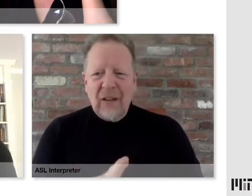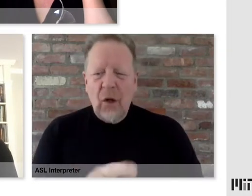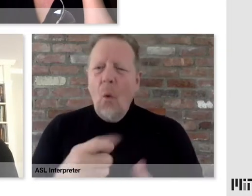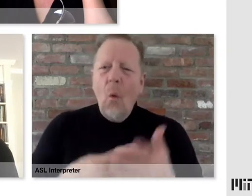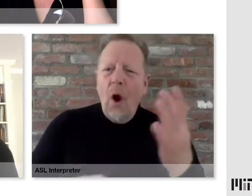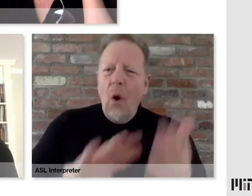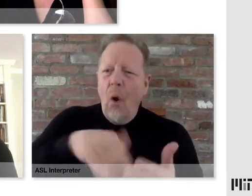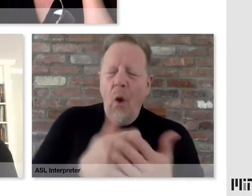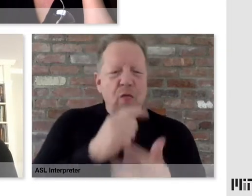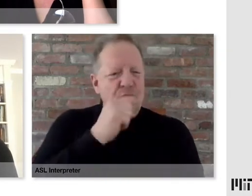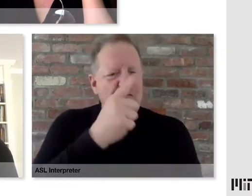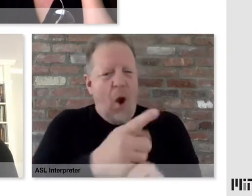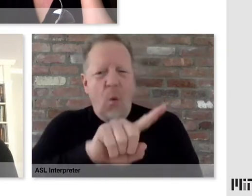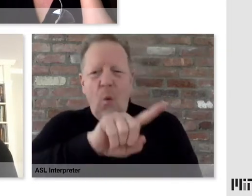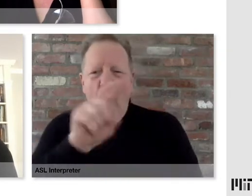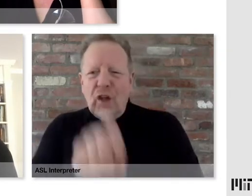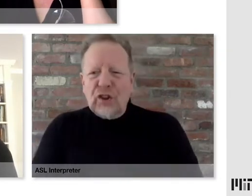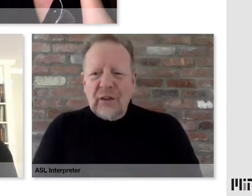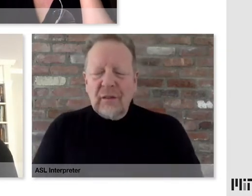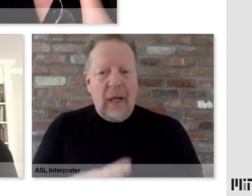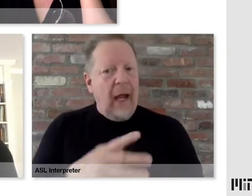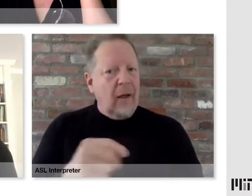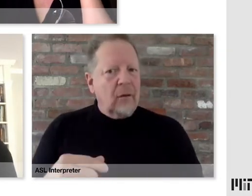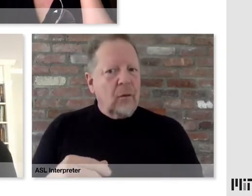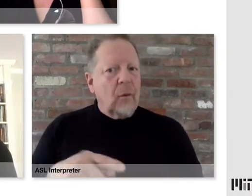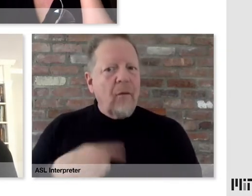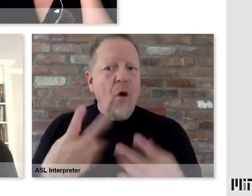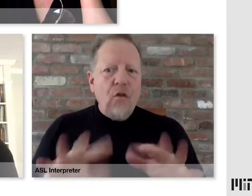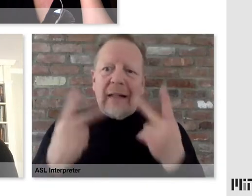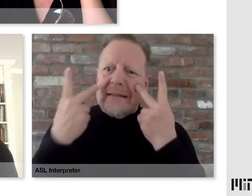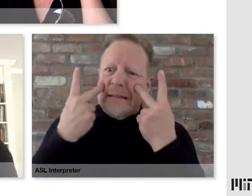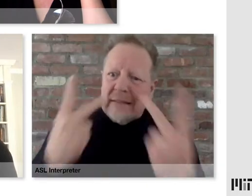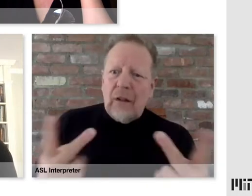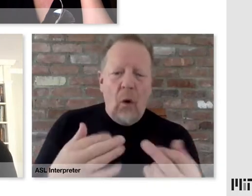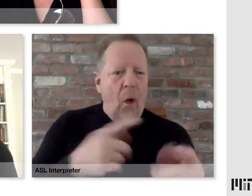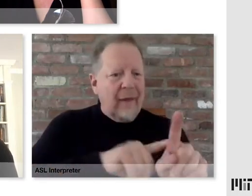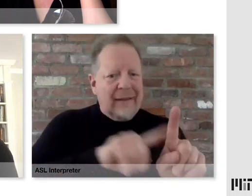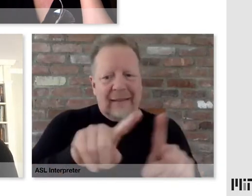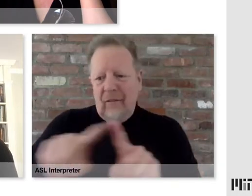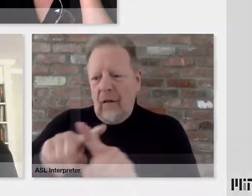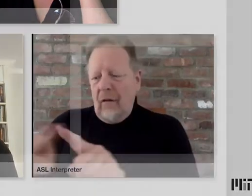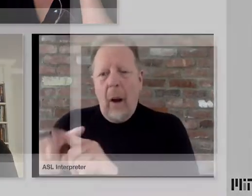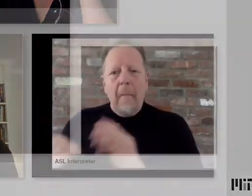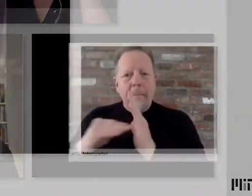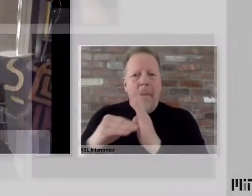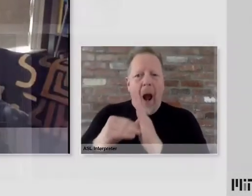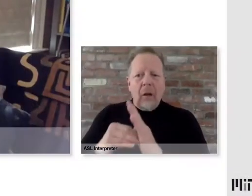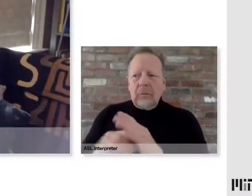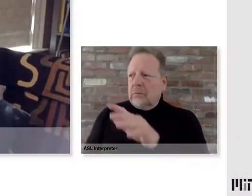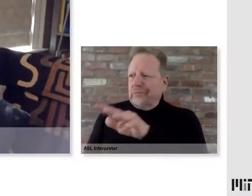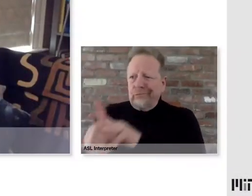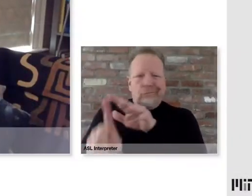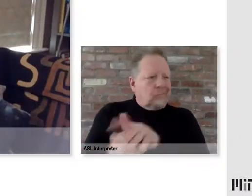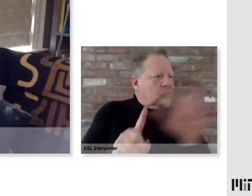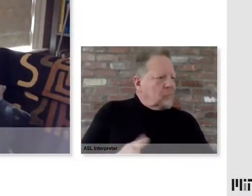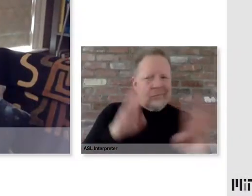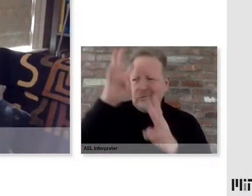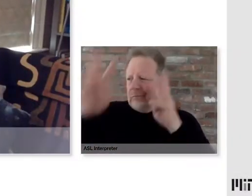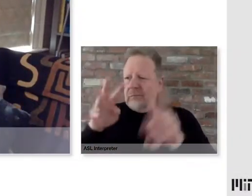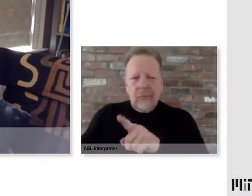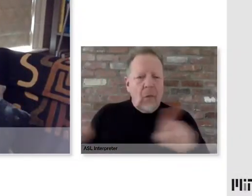right questions? And, you know, we've seen all these various modelers coming in with their inherent